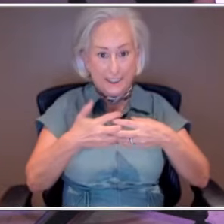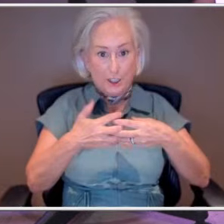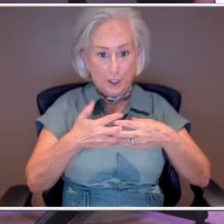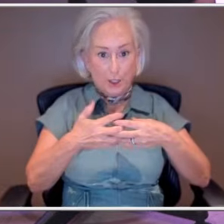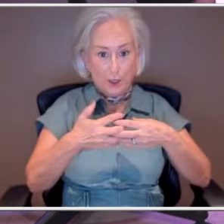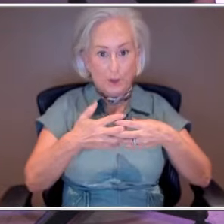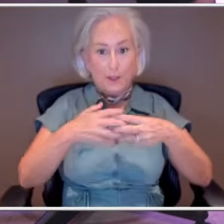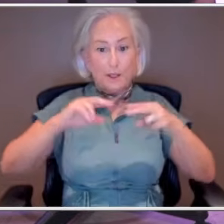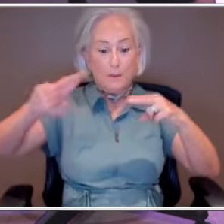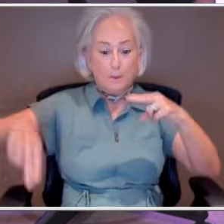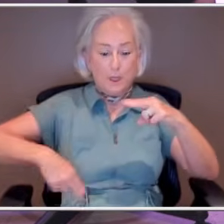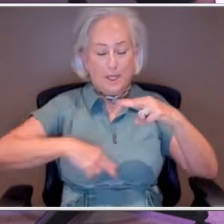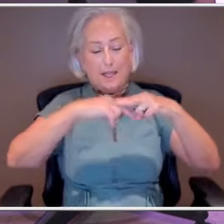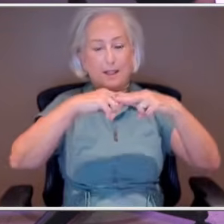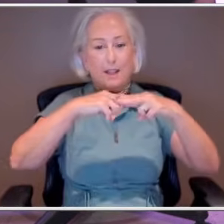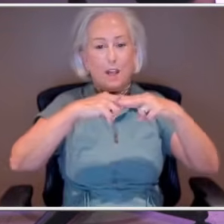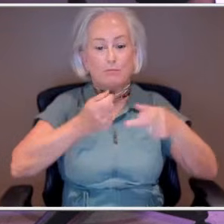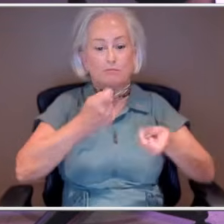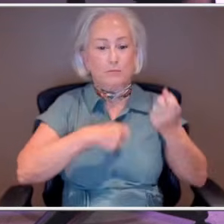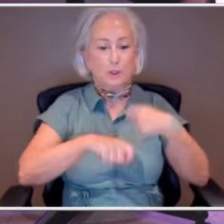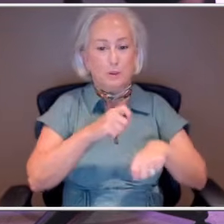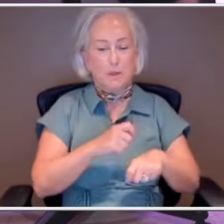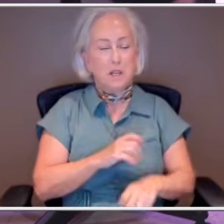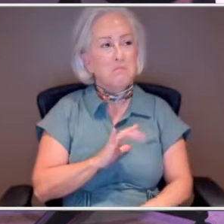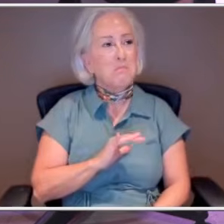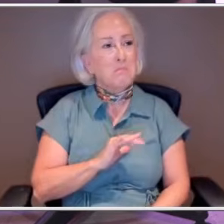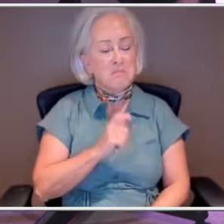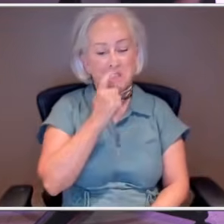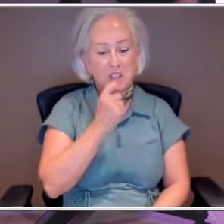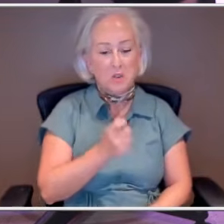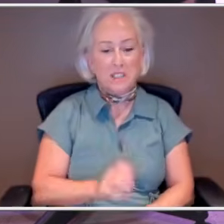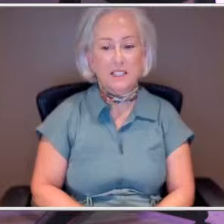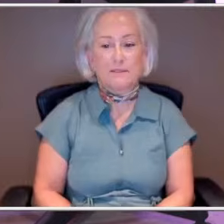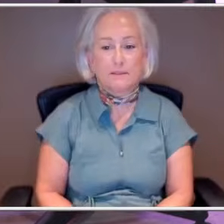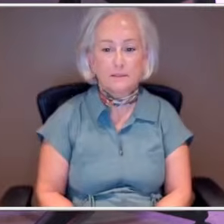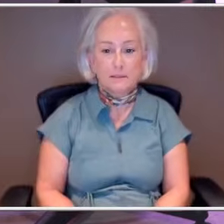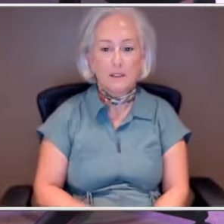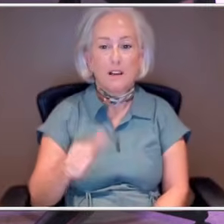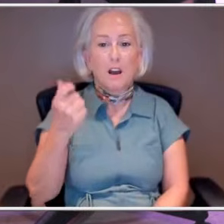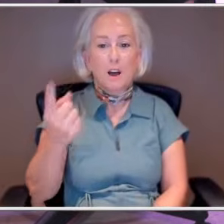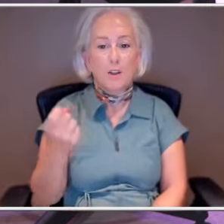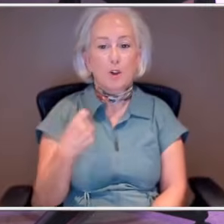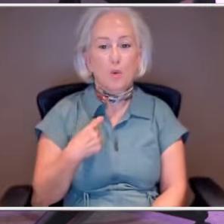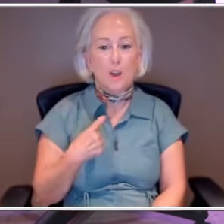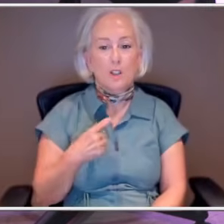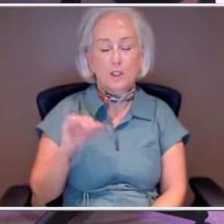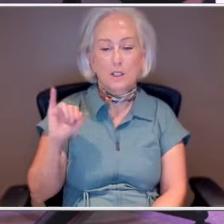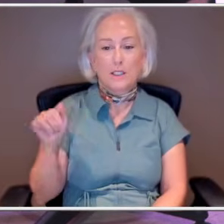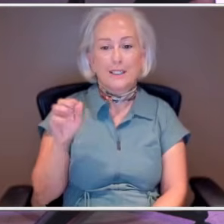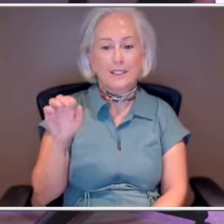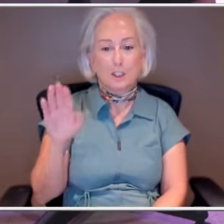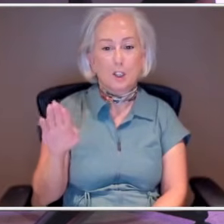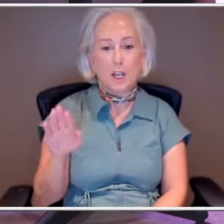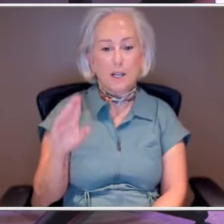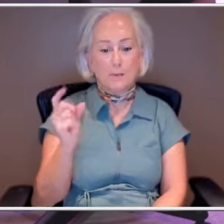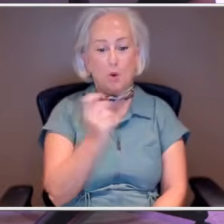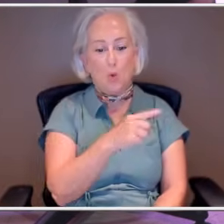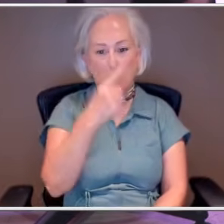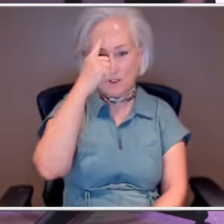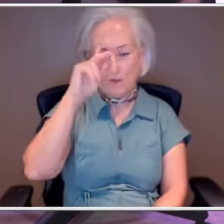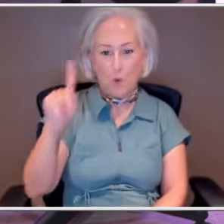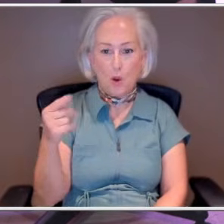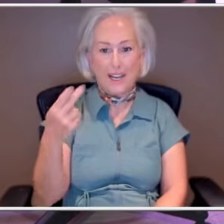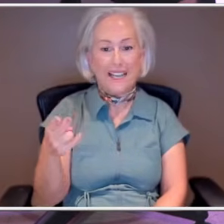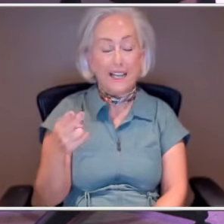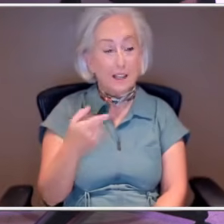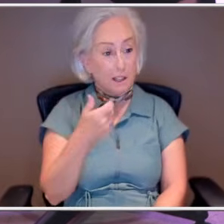It's interesting. We've got a question from, let's go with Jacob, because Jacob has a question for Keith. When you were a kid,